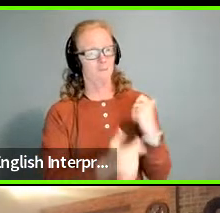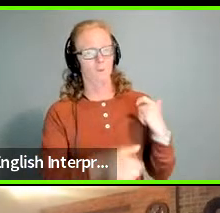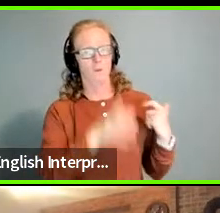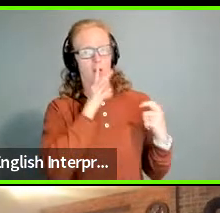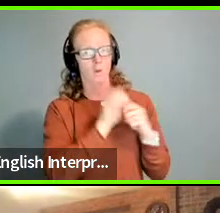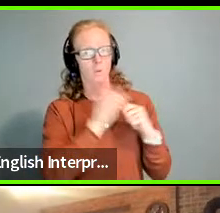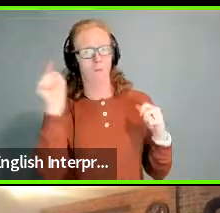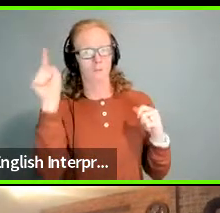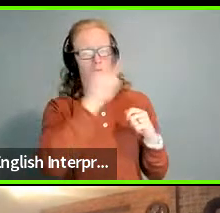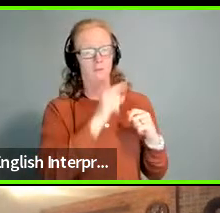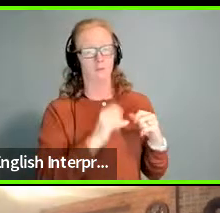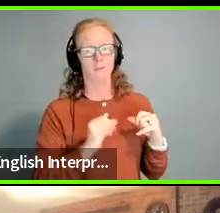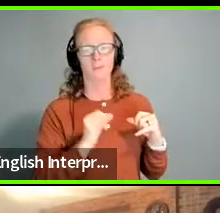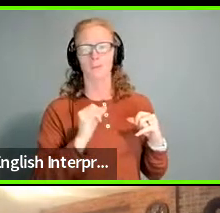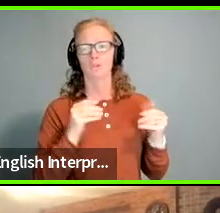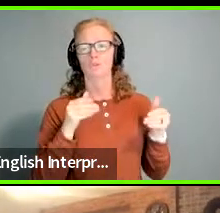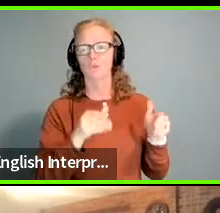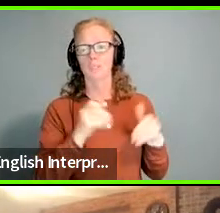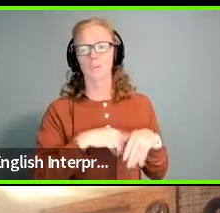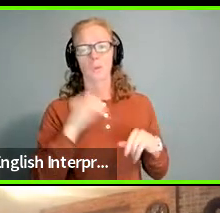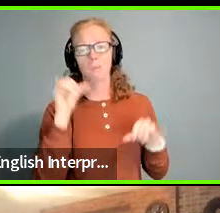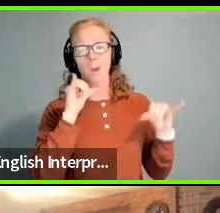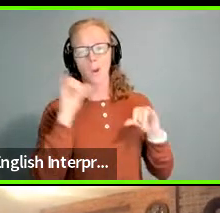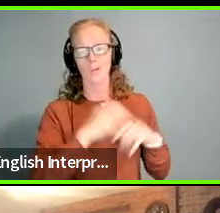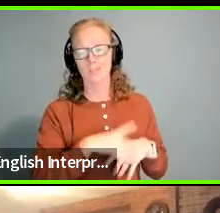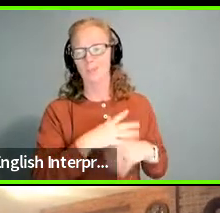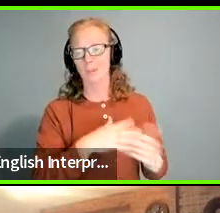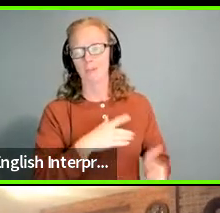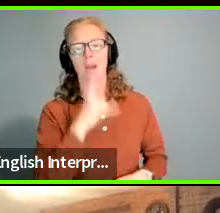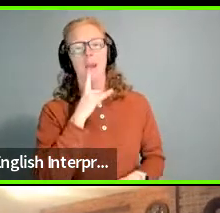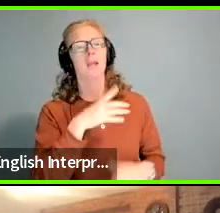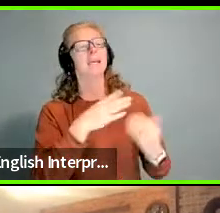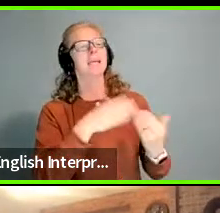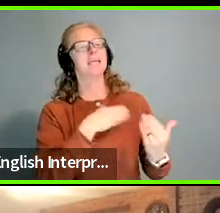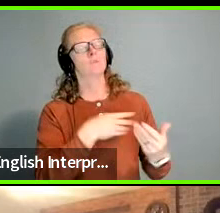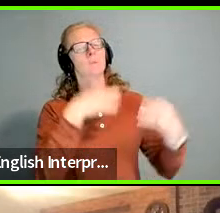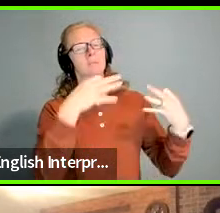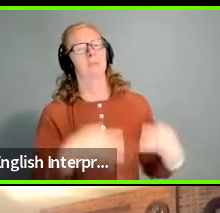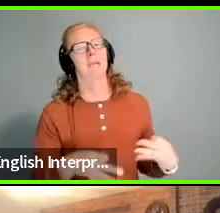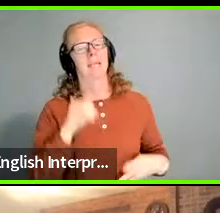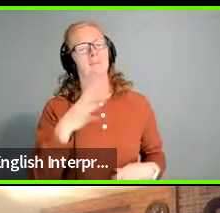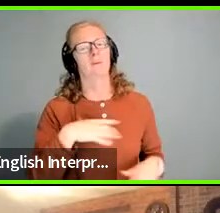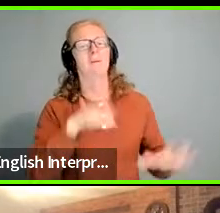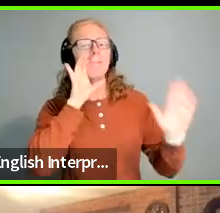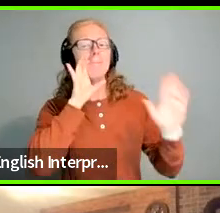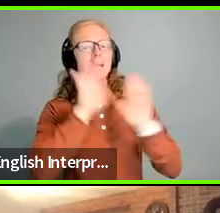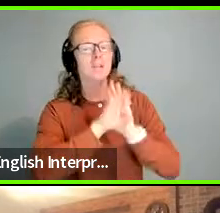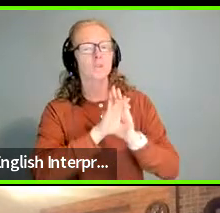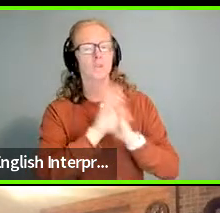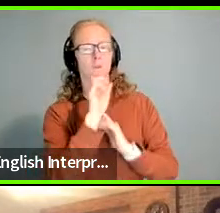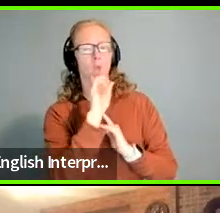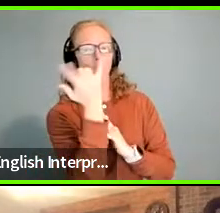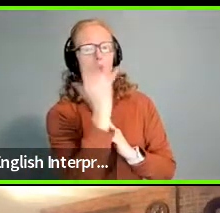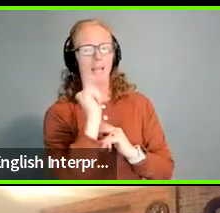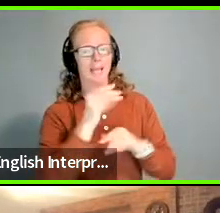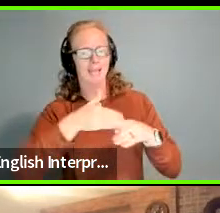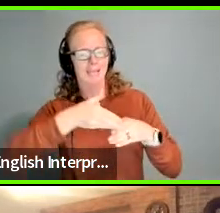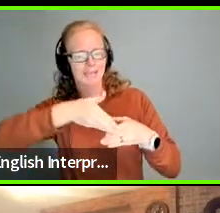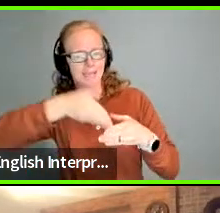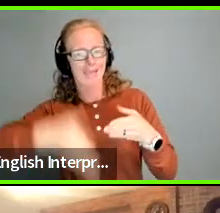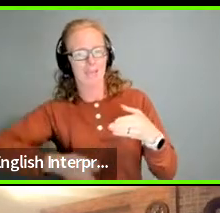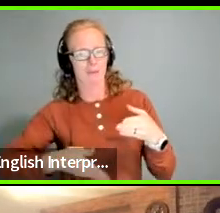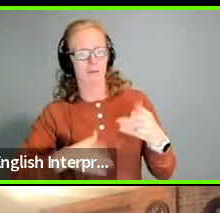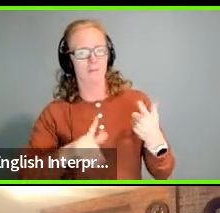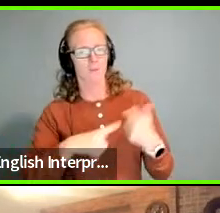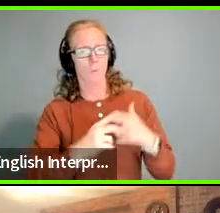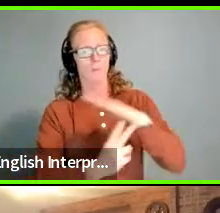and the bars, wherever else, I think it'll be a lot easier to explain the costs if you have some pictures of what this bridge is going to look like in the long run.